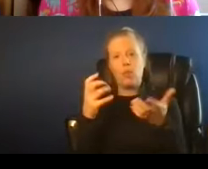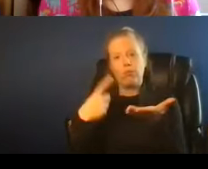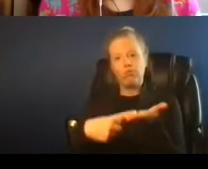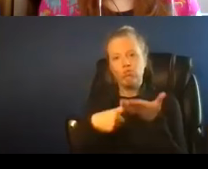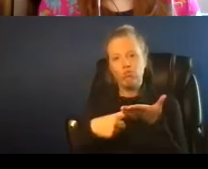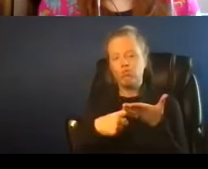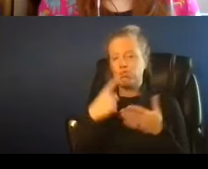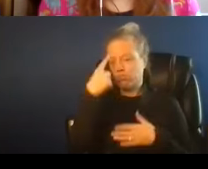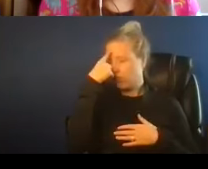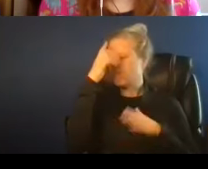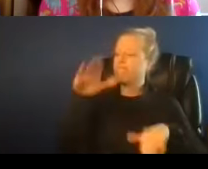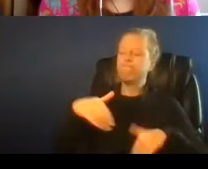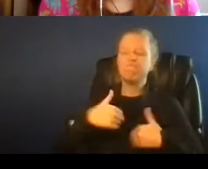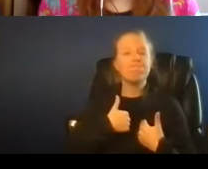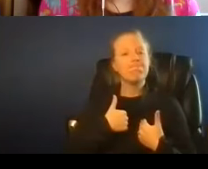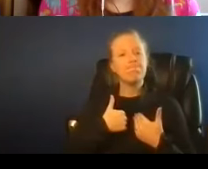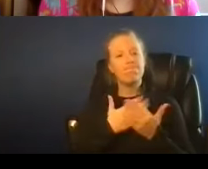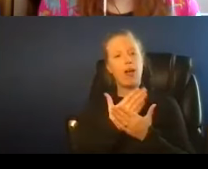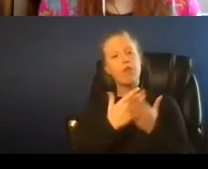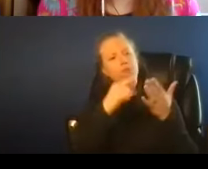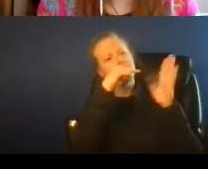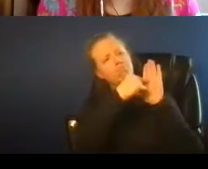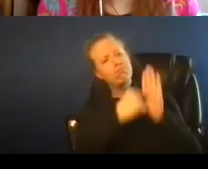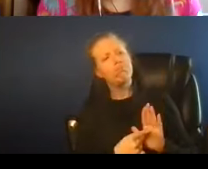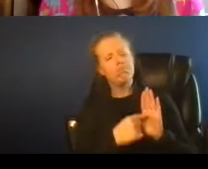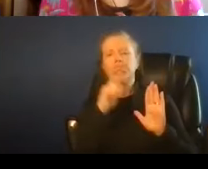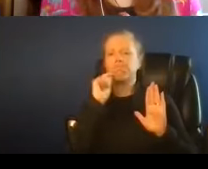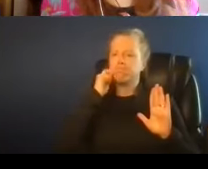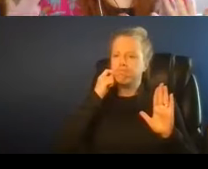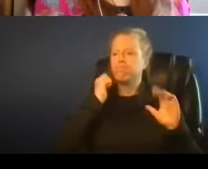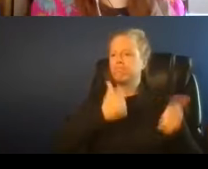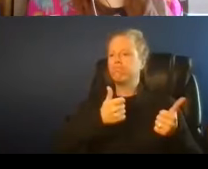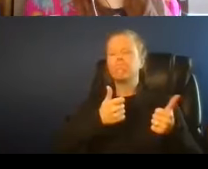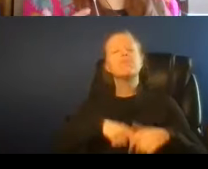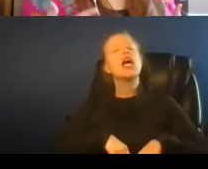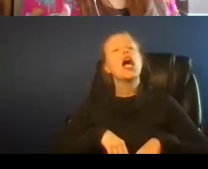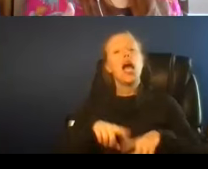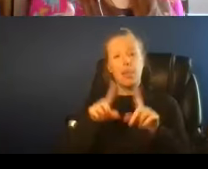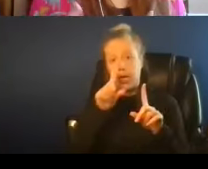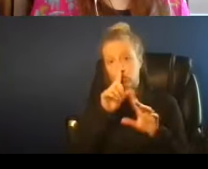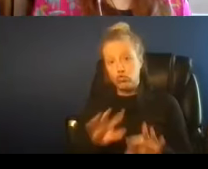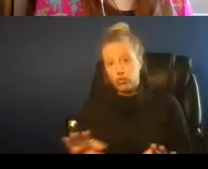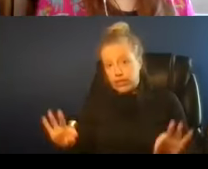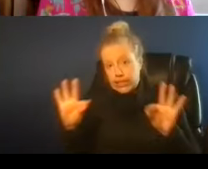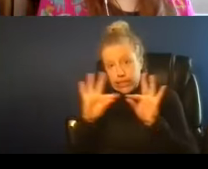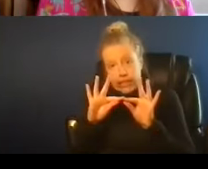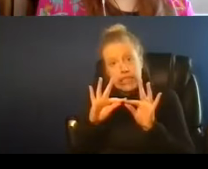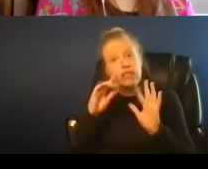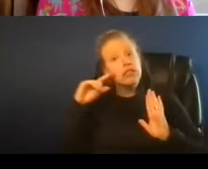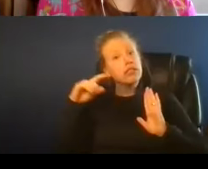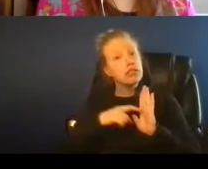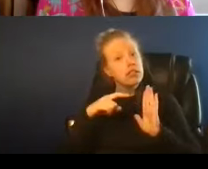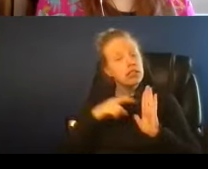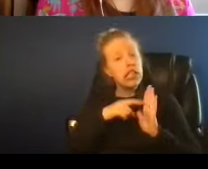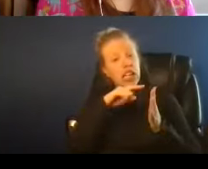might think, all right, well, here are the signs, cool, whatever. But it's really important to recognize the signs